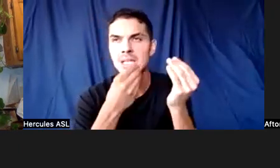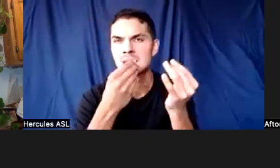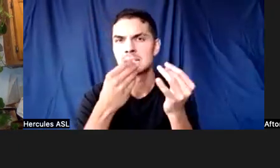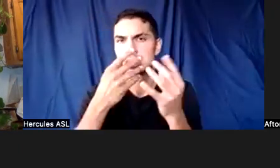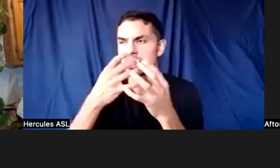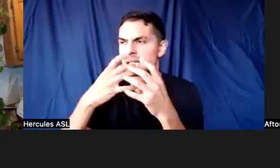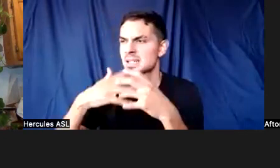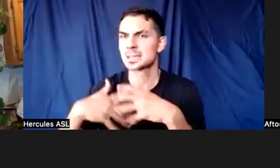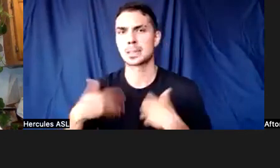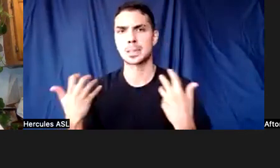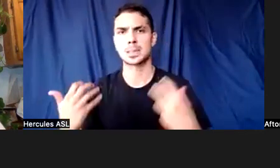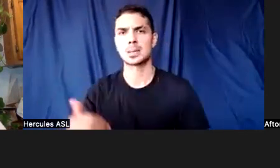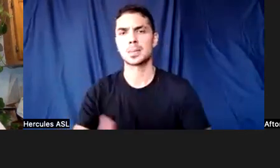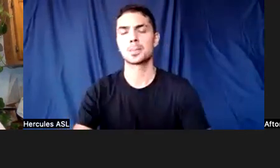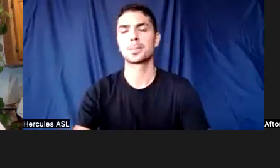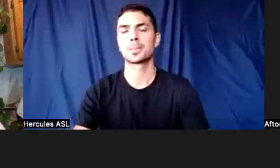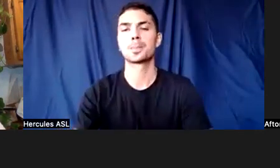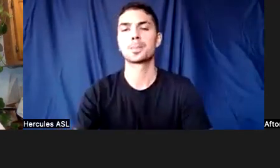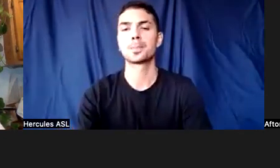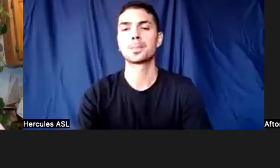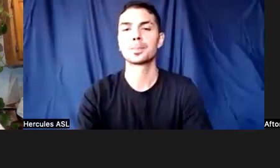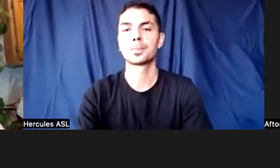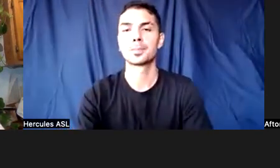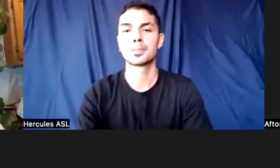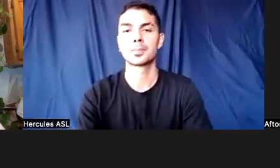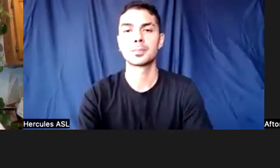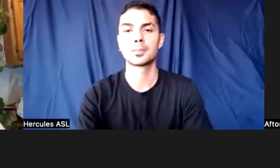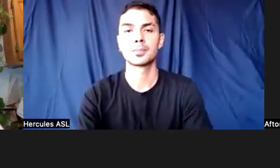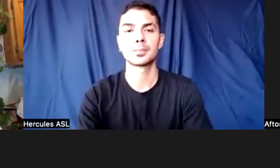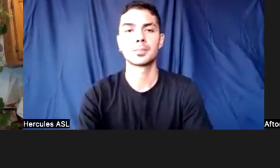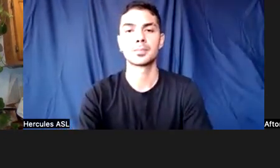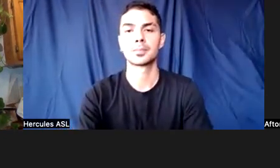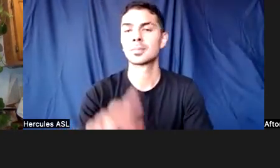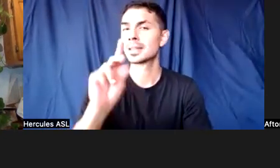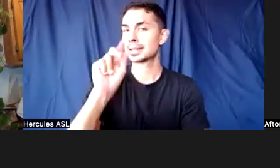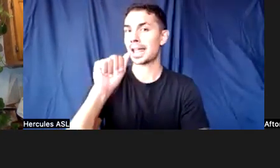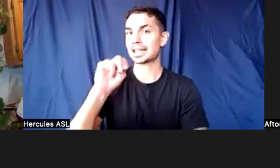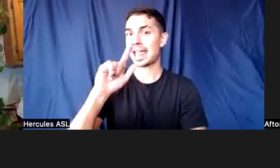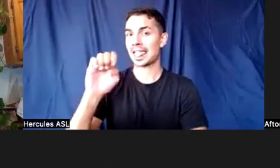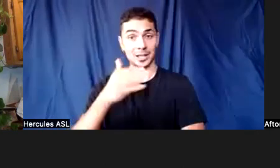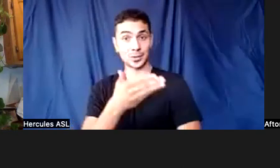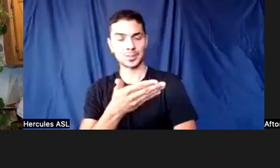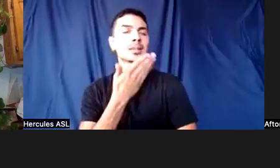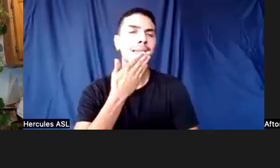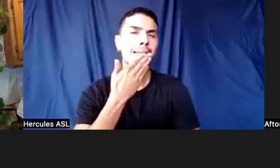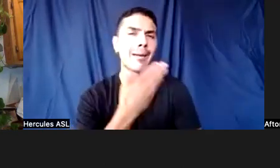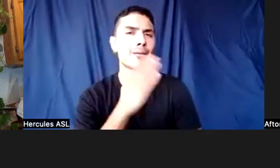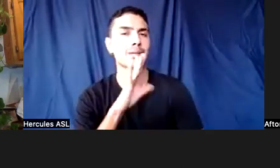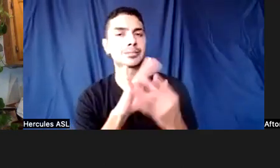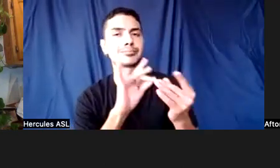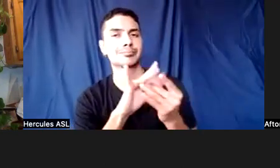Yeah. Was that you, Danielle? Yes. Yeah, thank you for saying that. I think it's